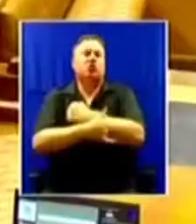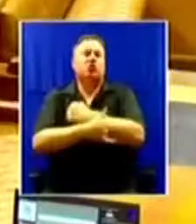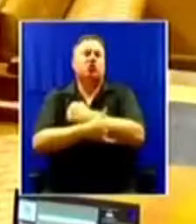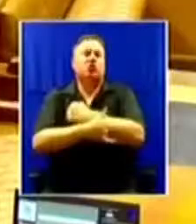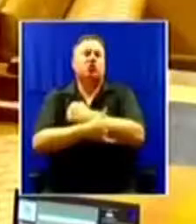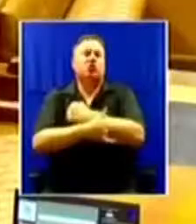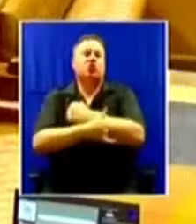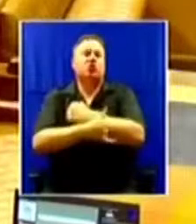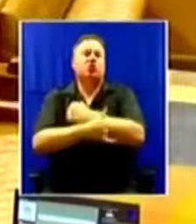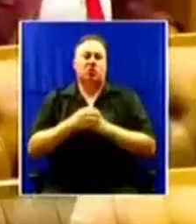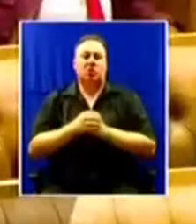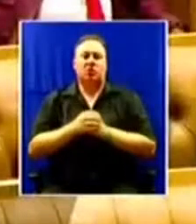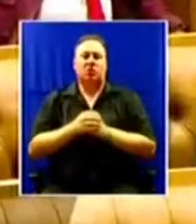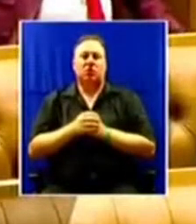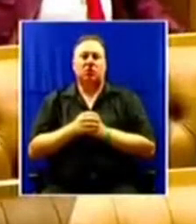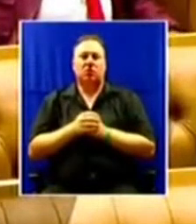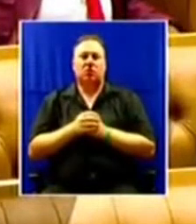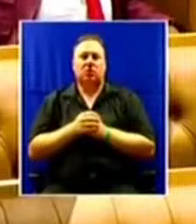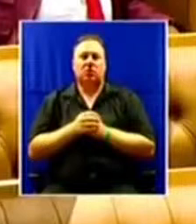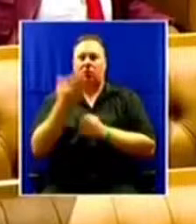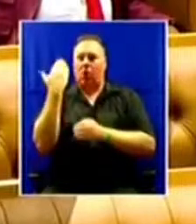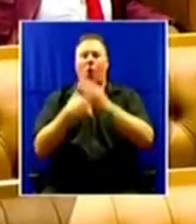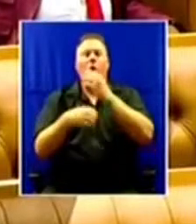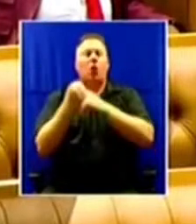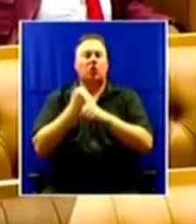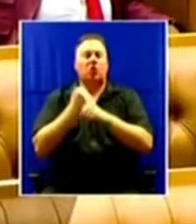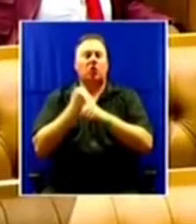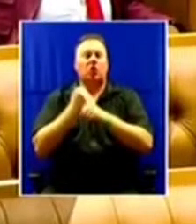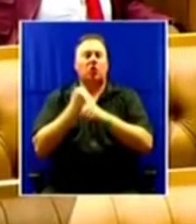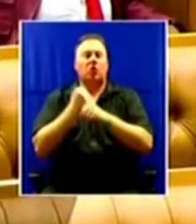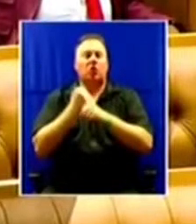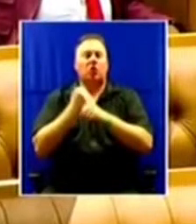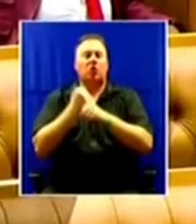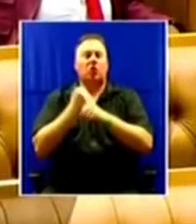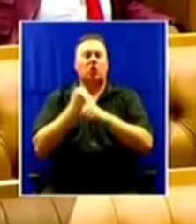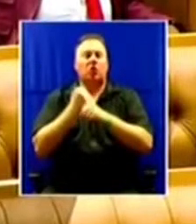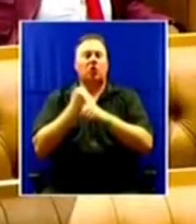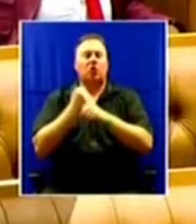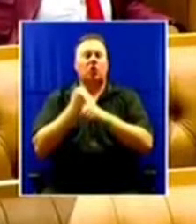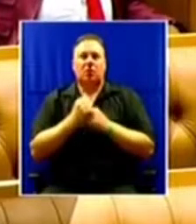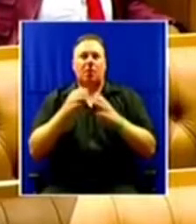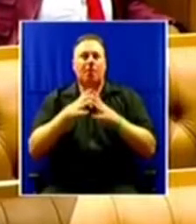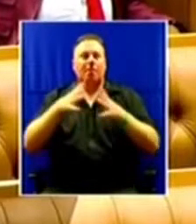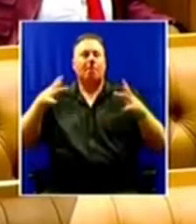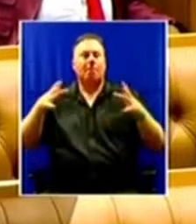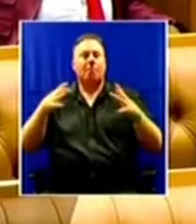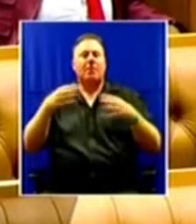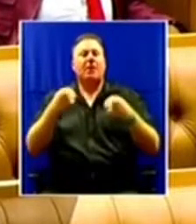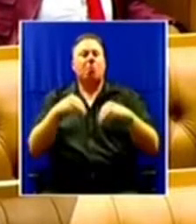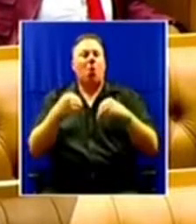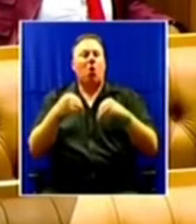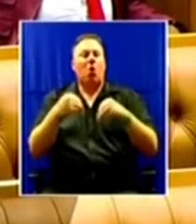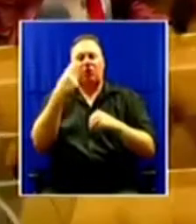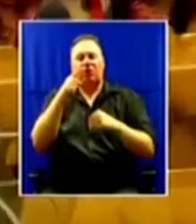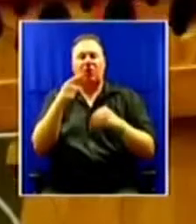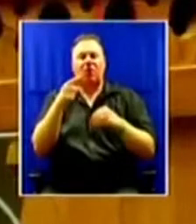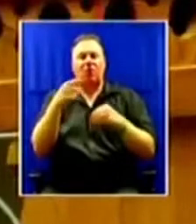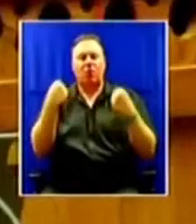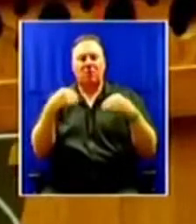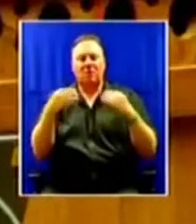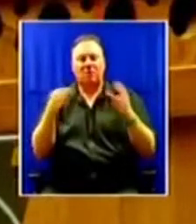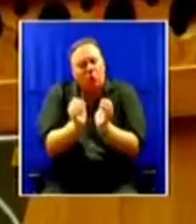Last year, we undertook to create a larger market for small business and